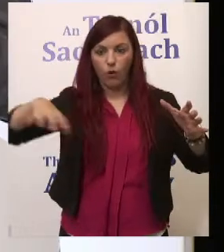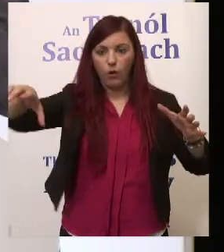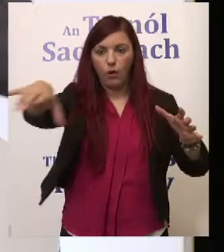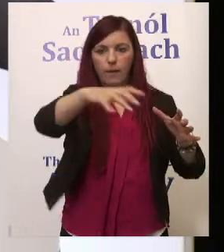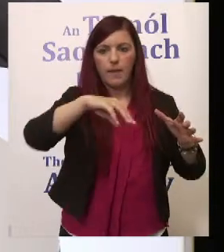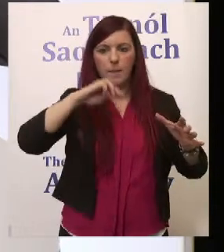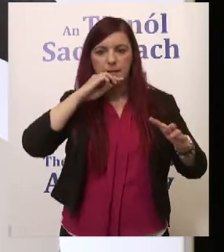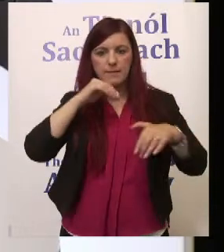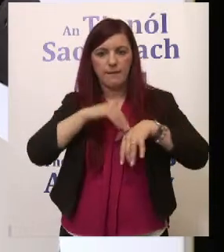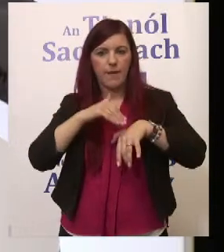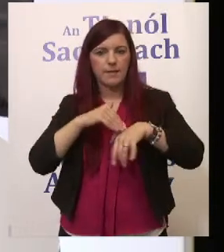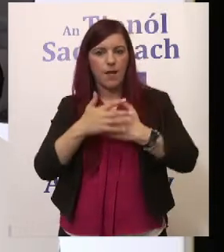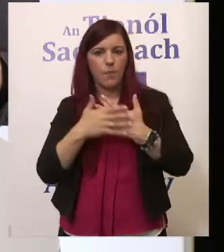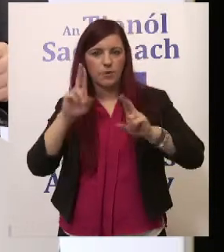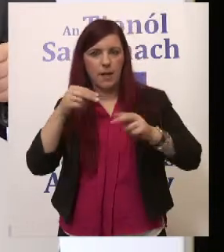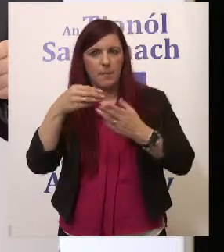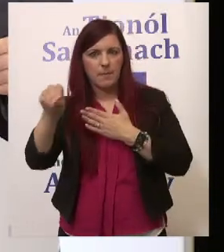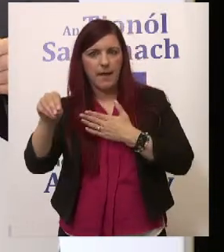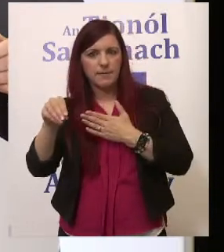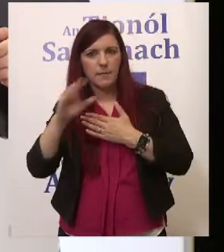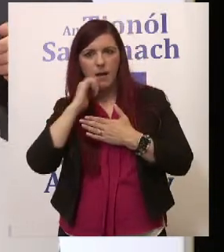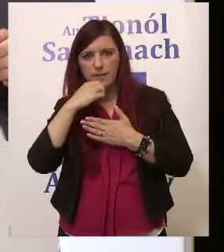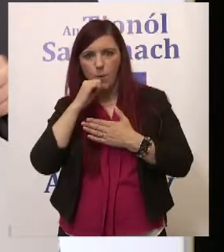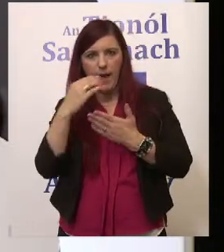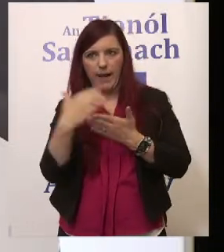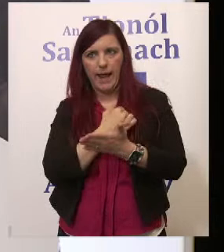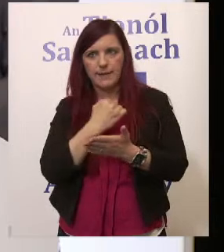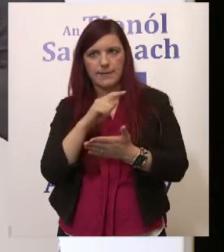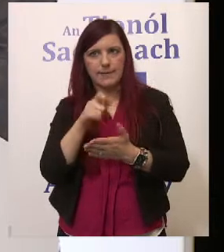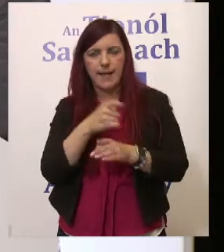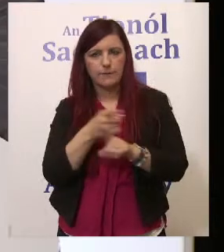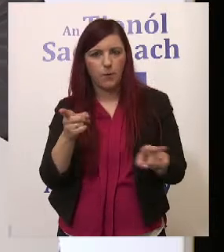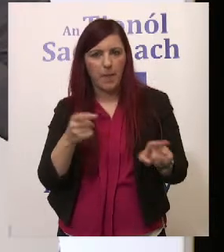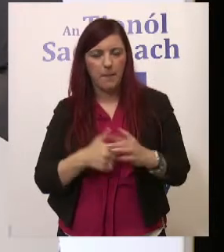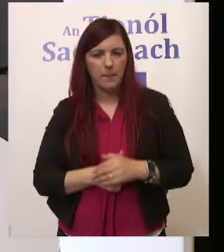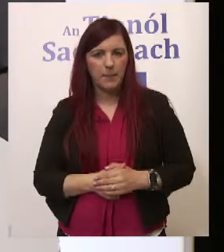be spent in the county considerably.